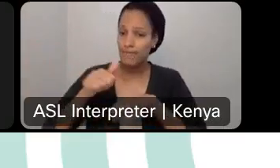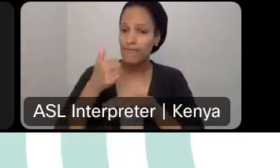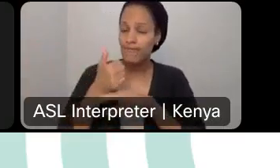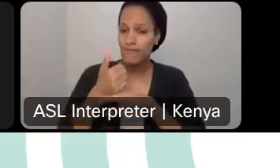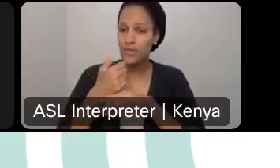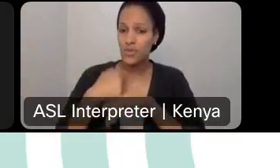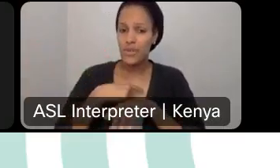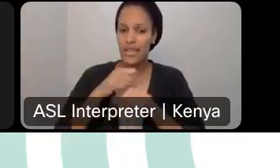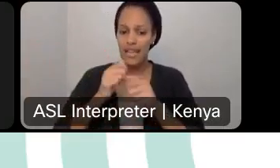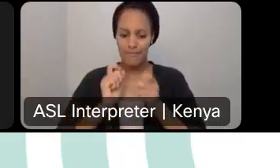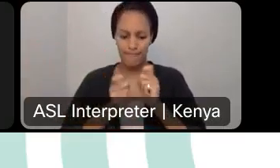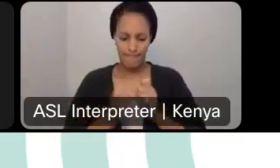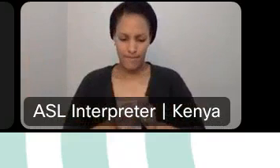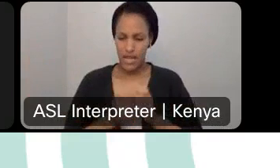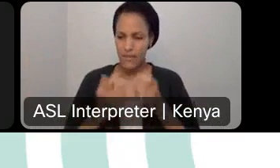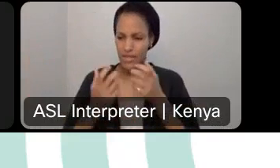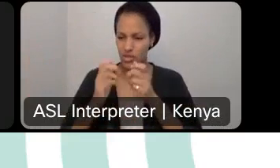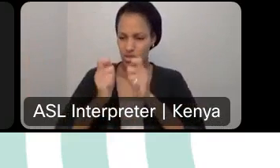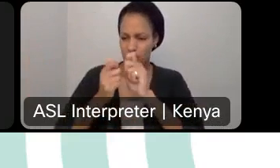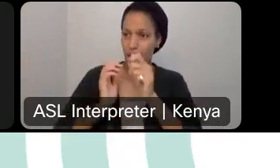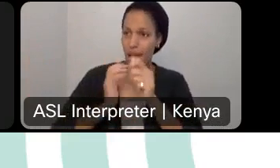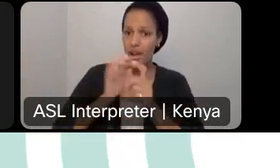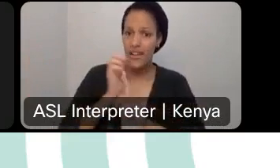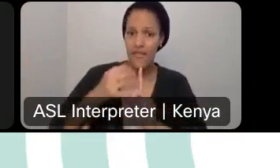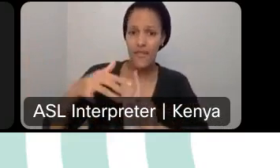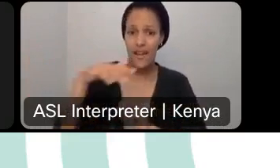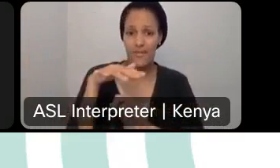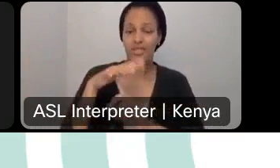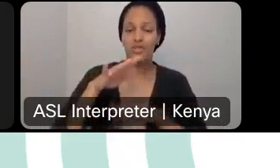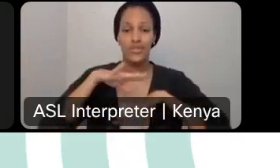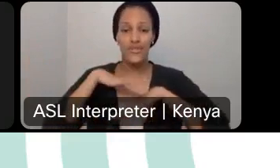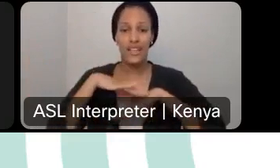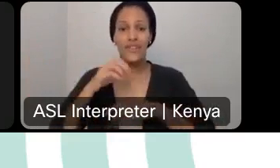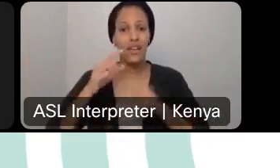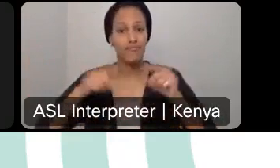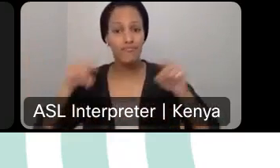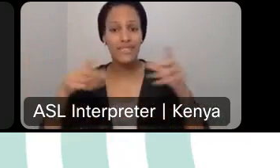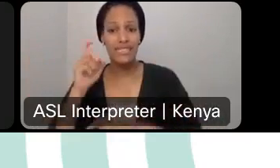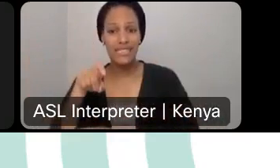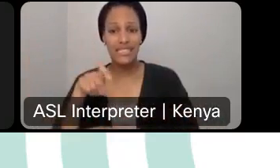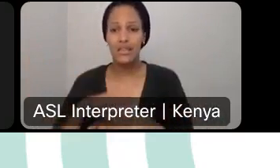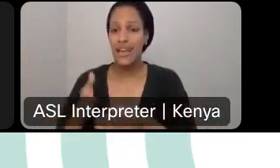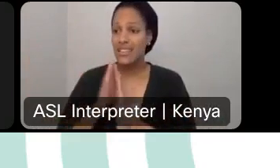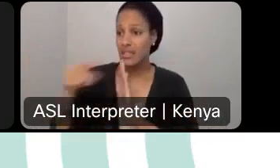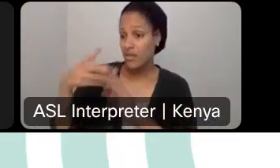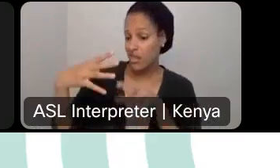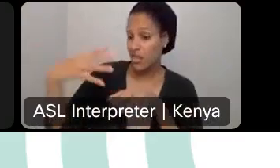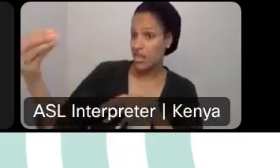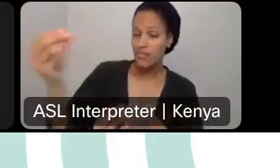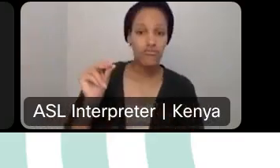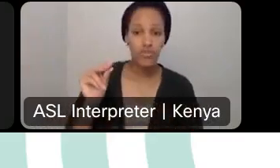and adjust our environments to meet these needs, not ask survivors to leave because we